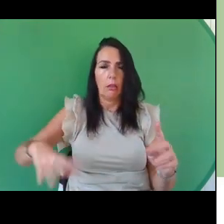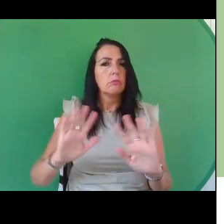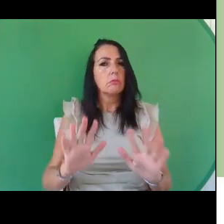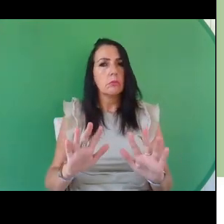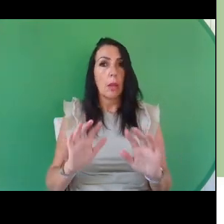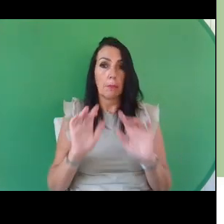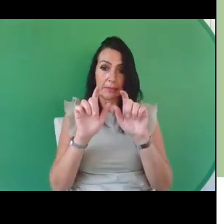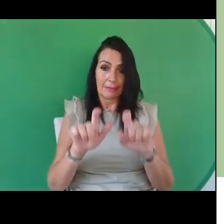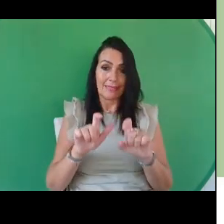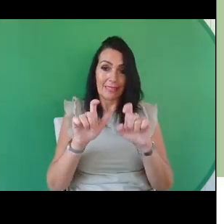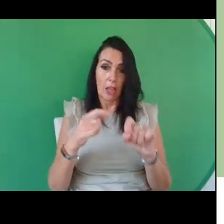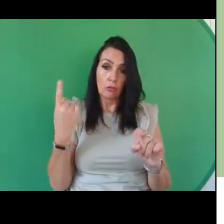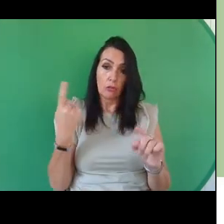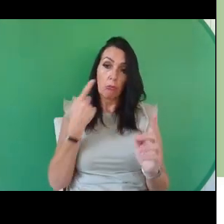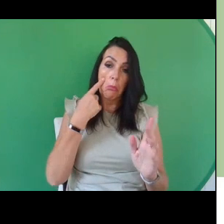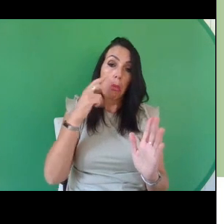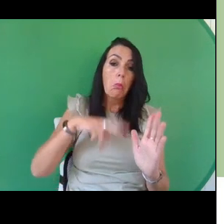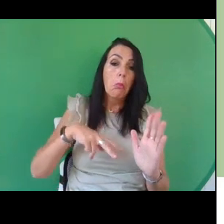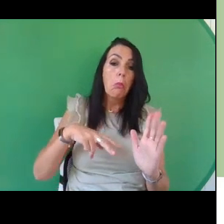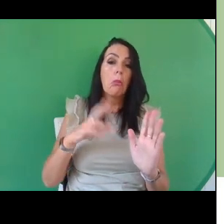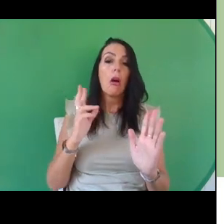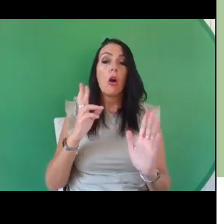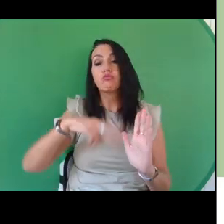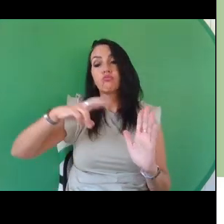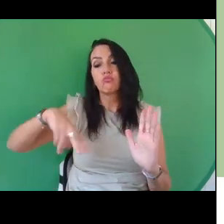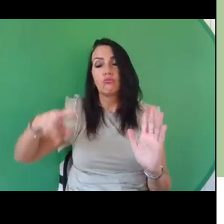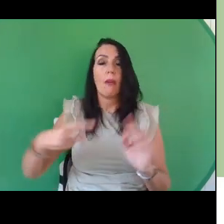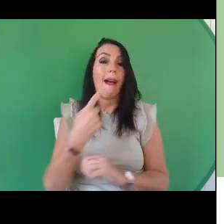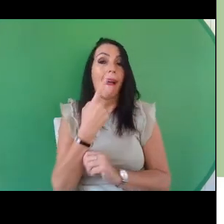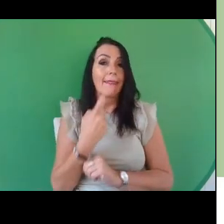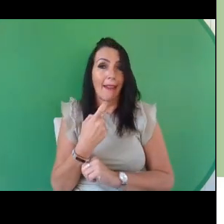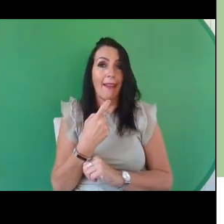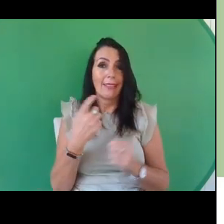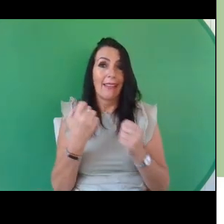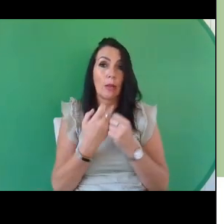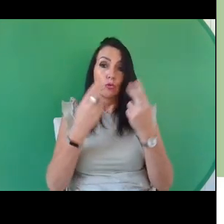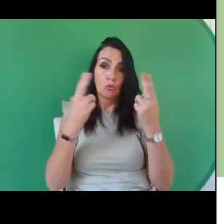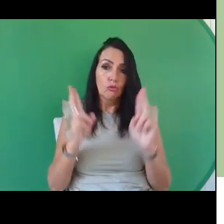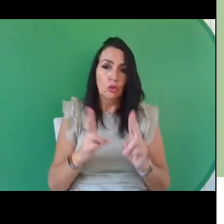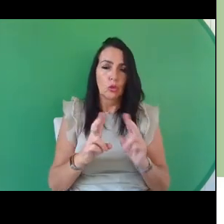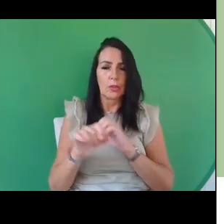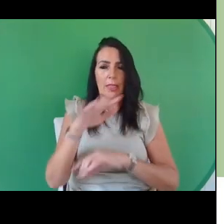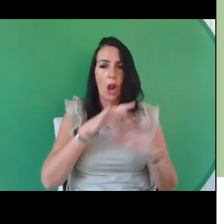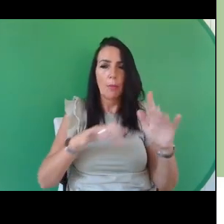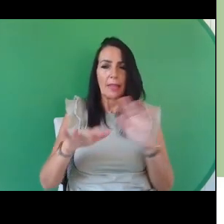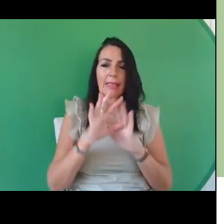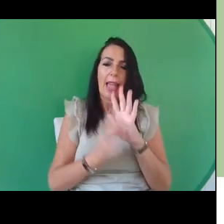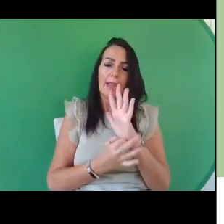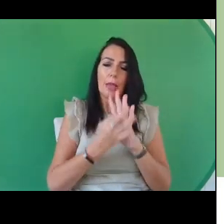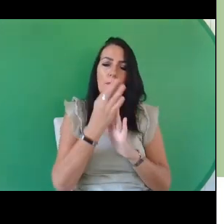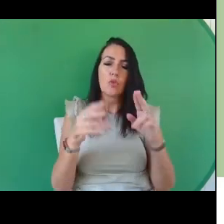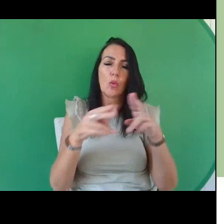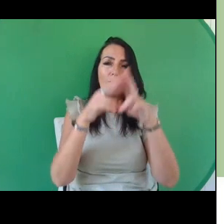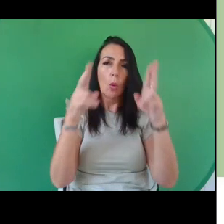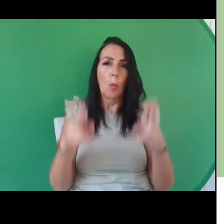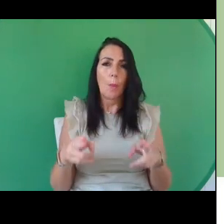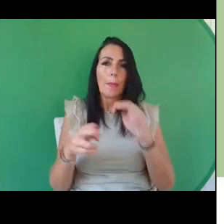available, allowing them to make informed decisions to reduce their carbon footprint and improve their home.